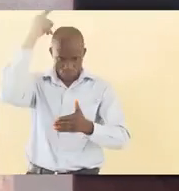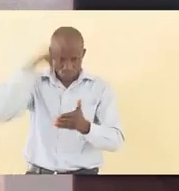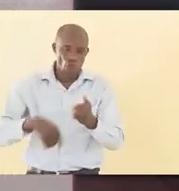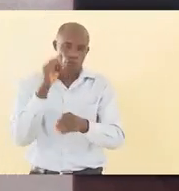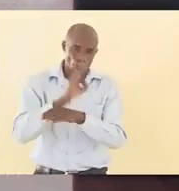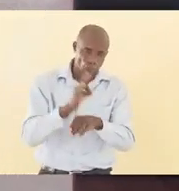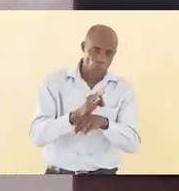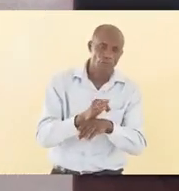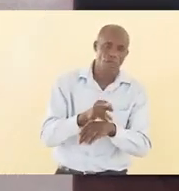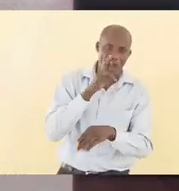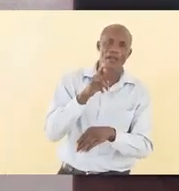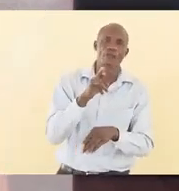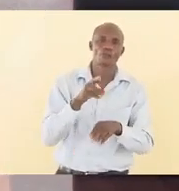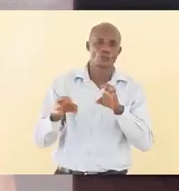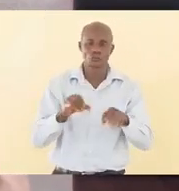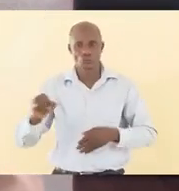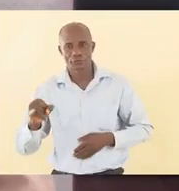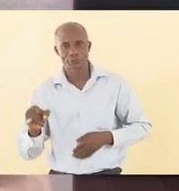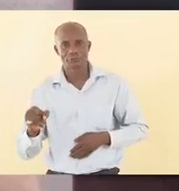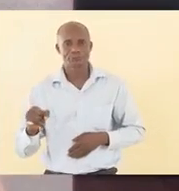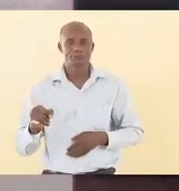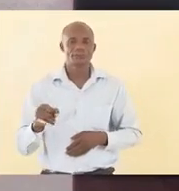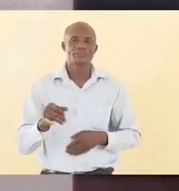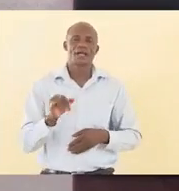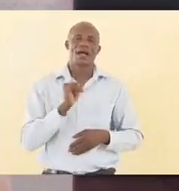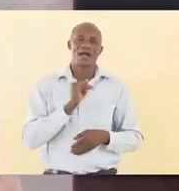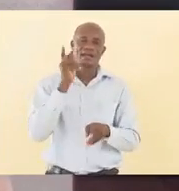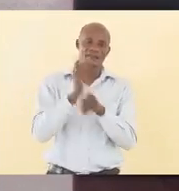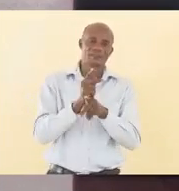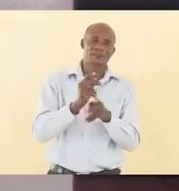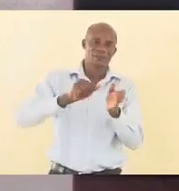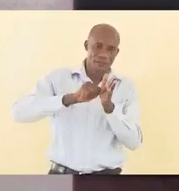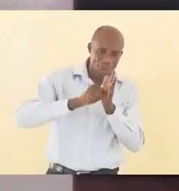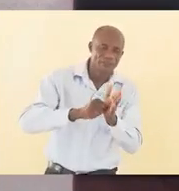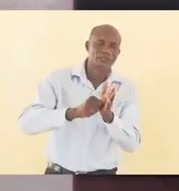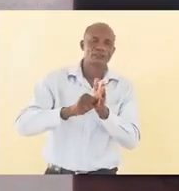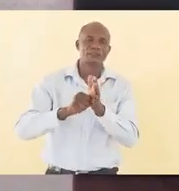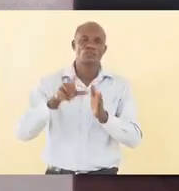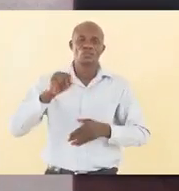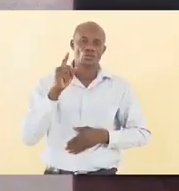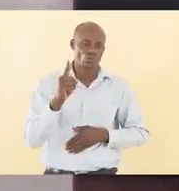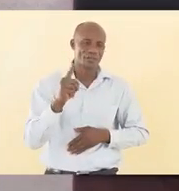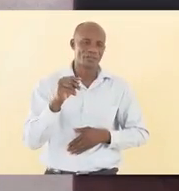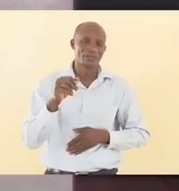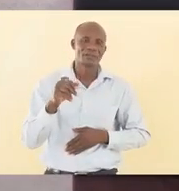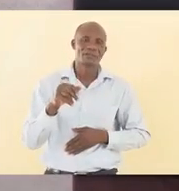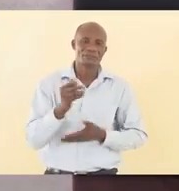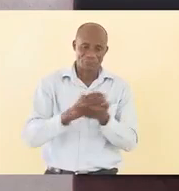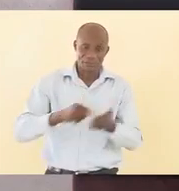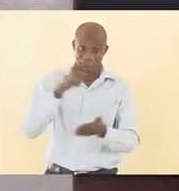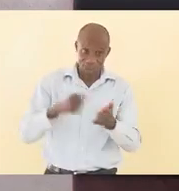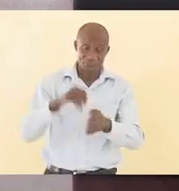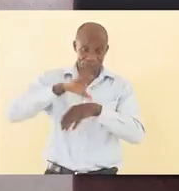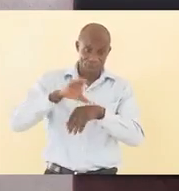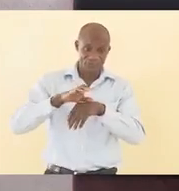what role are you playing? And I keep emphasizing that no one should belong to this chaplaincy that is just a floor